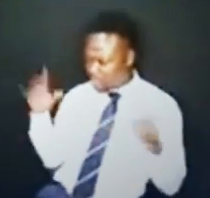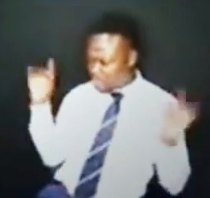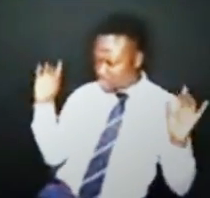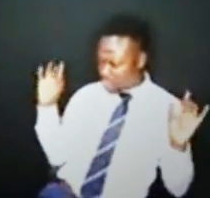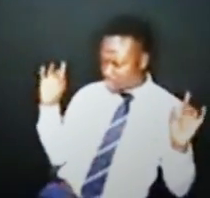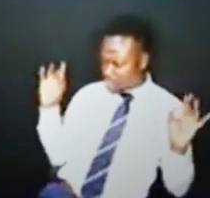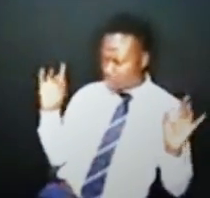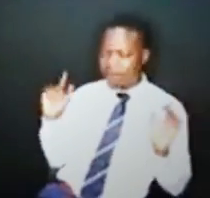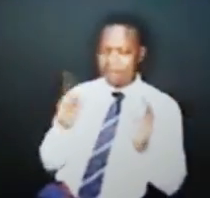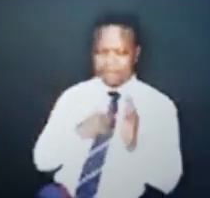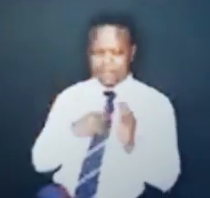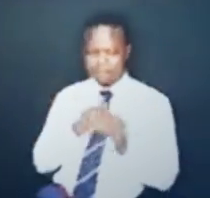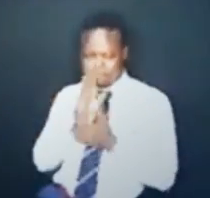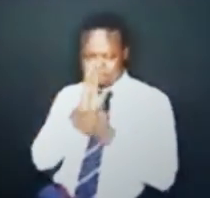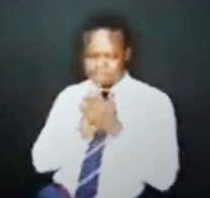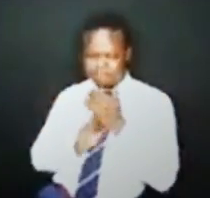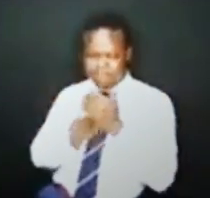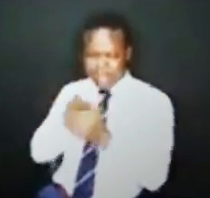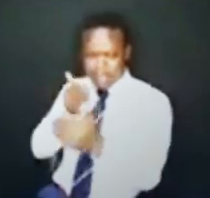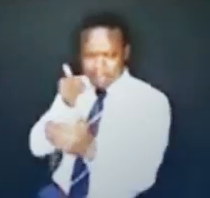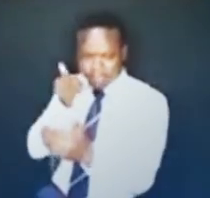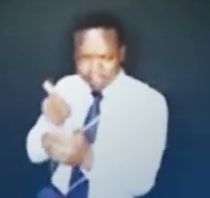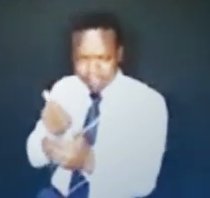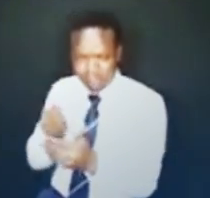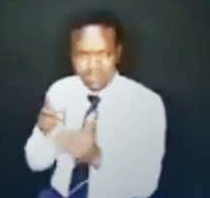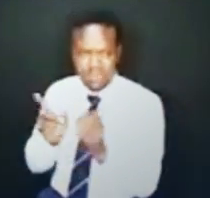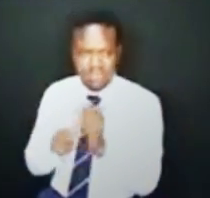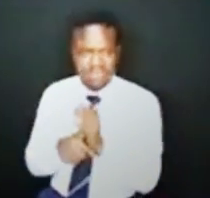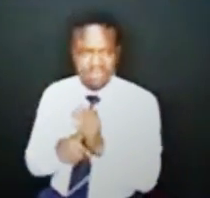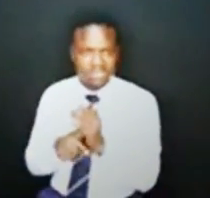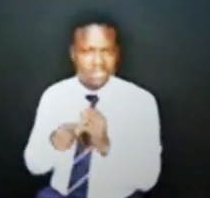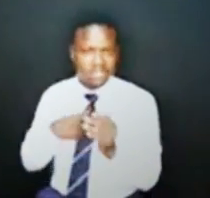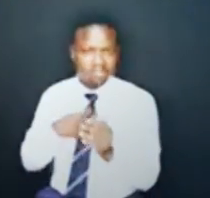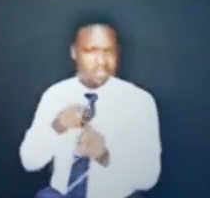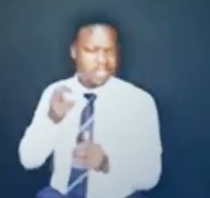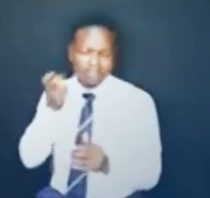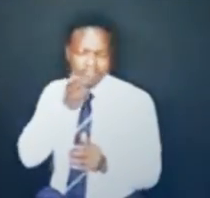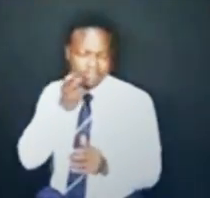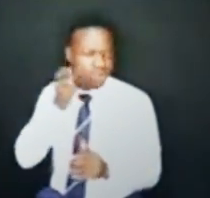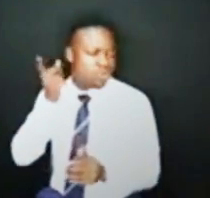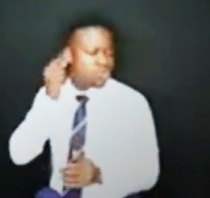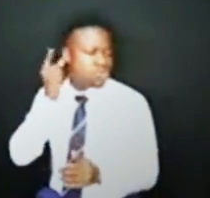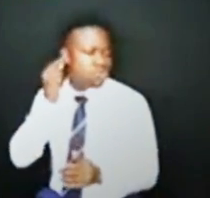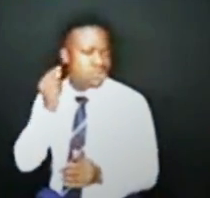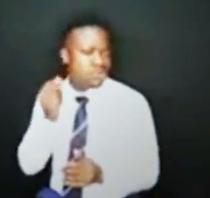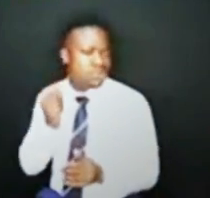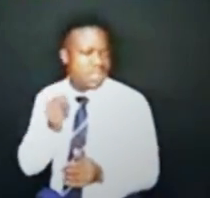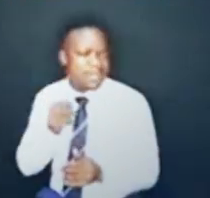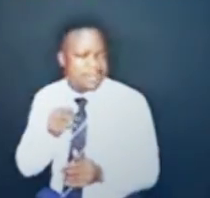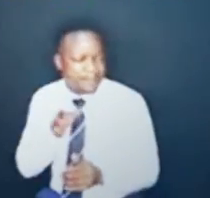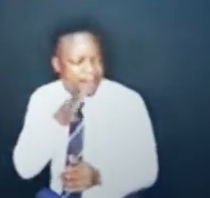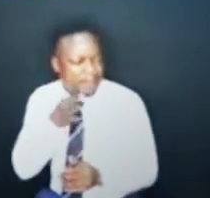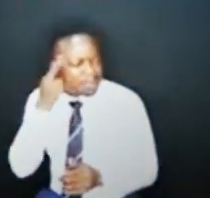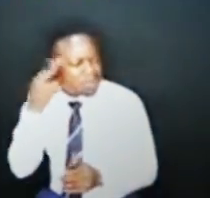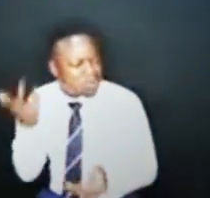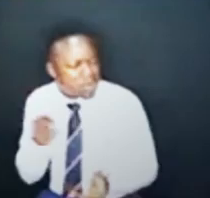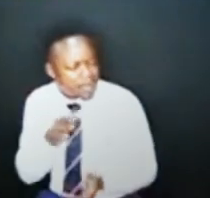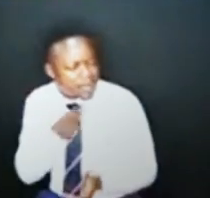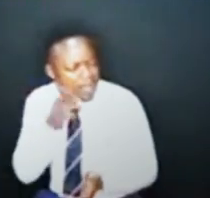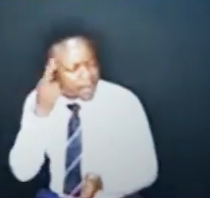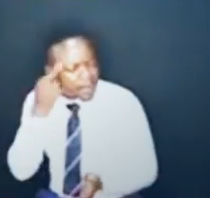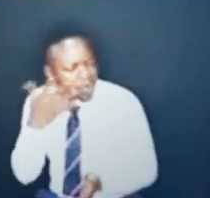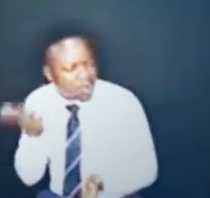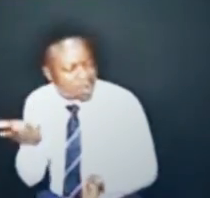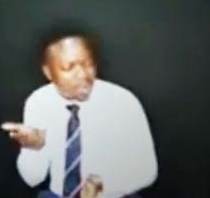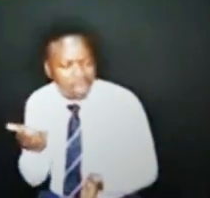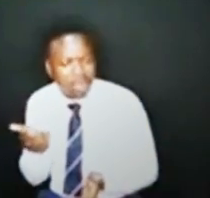to her. And then from the back, I said, from behind her, I whispered, "Mama, what is the problem?"